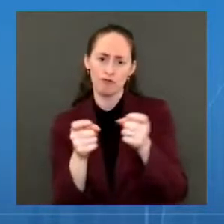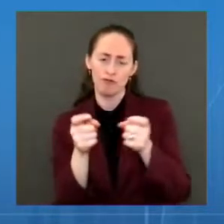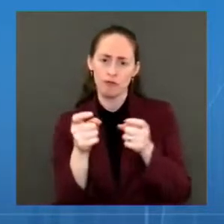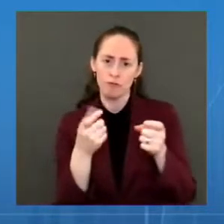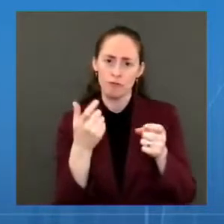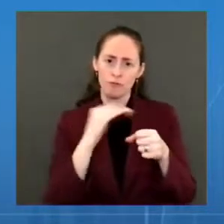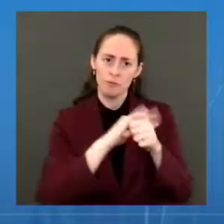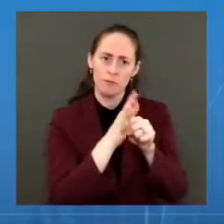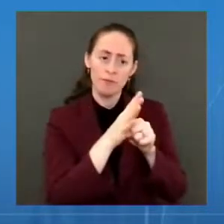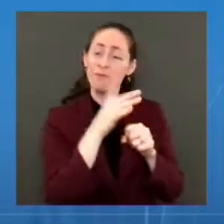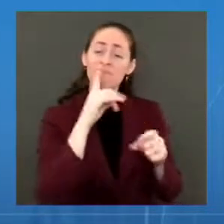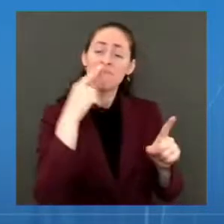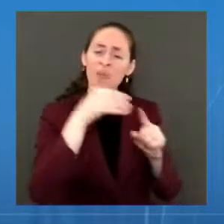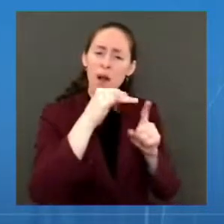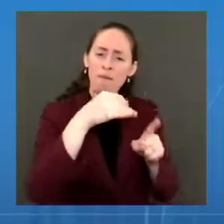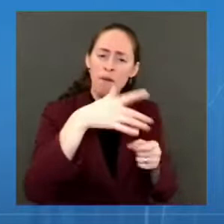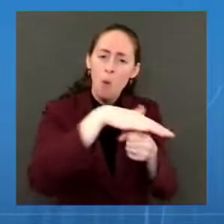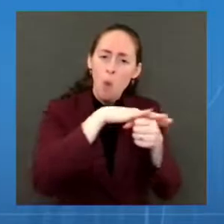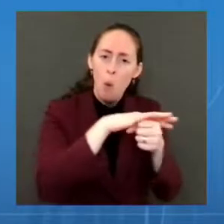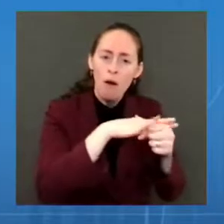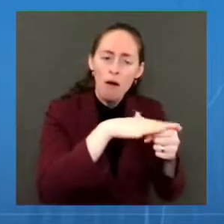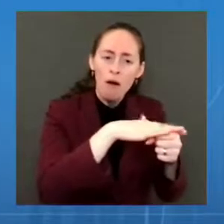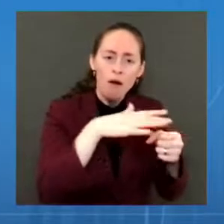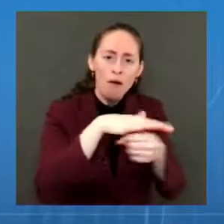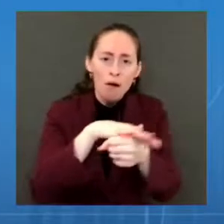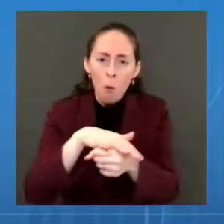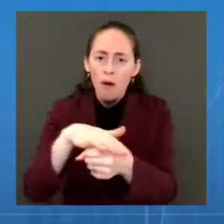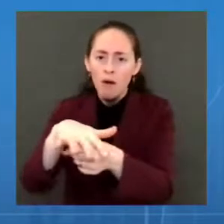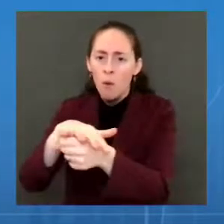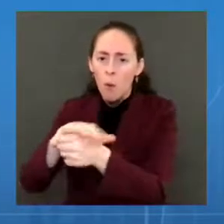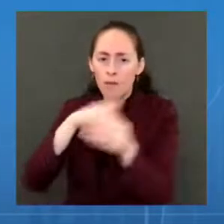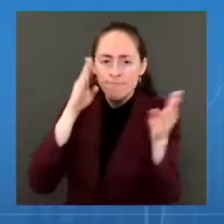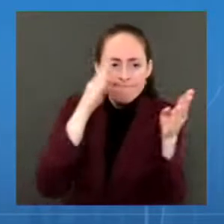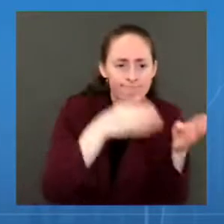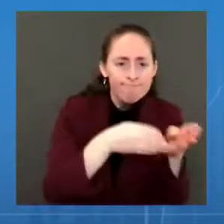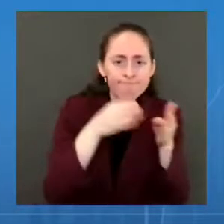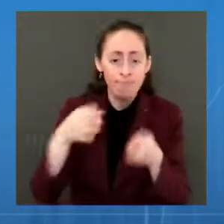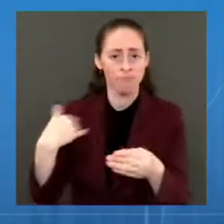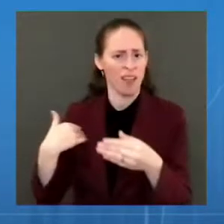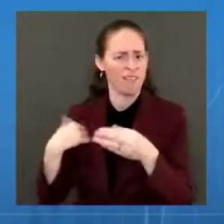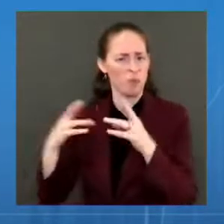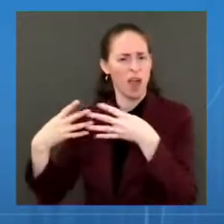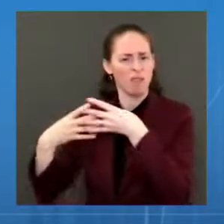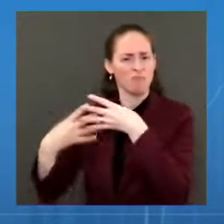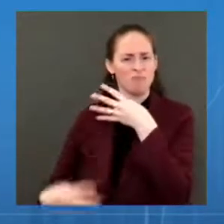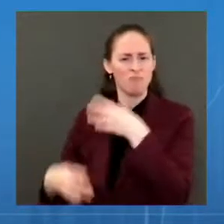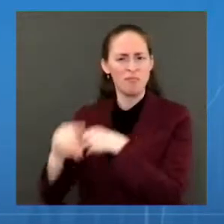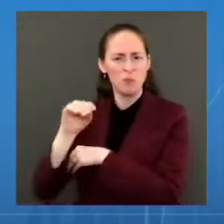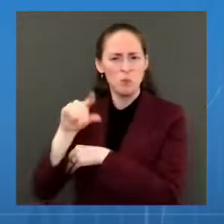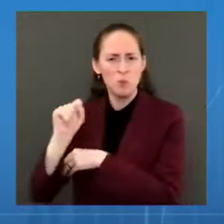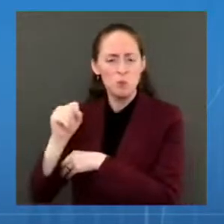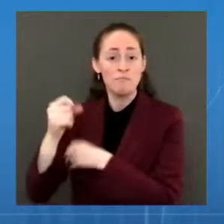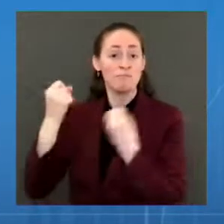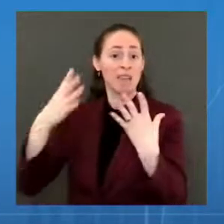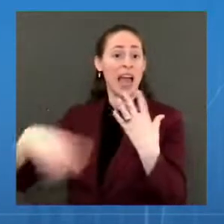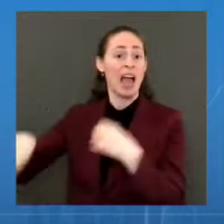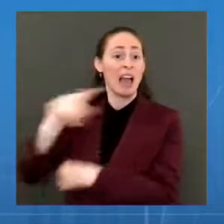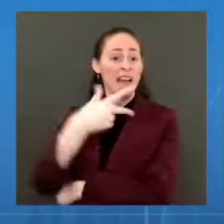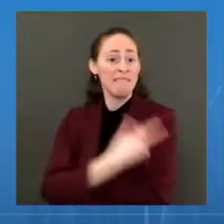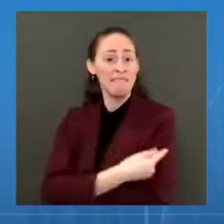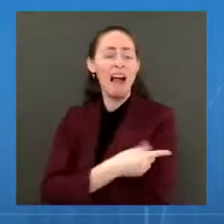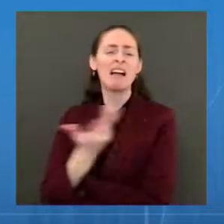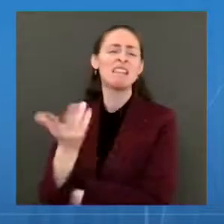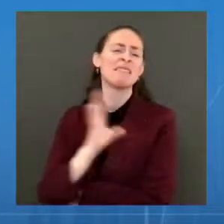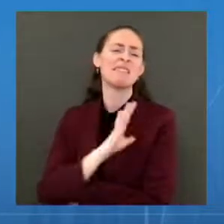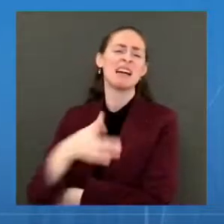we need to use the tools we have and get more people vaccinated to keep people safe without going backwards in any